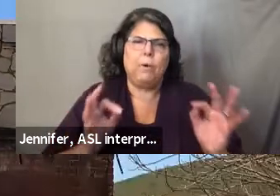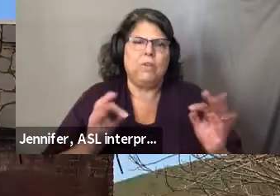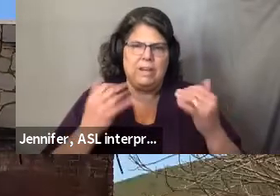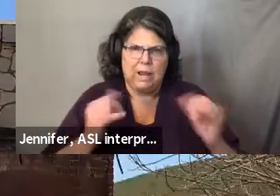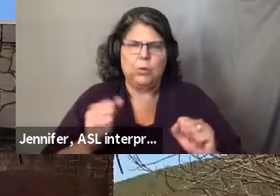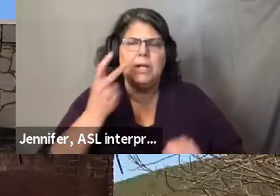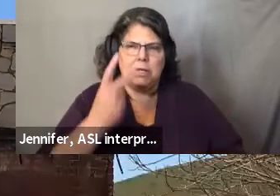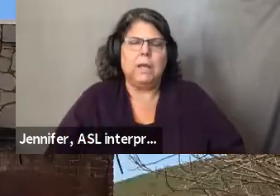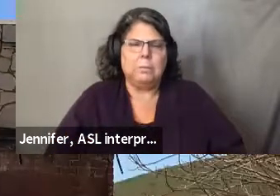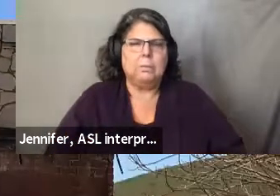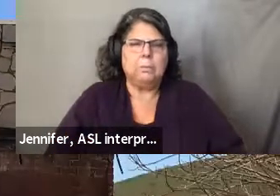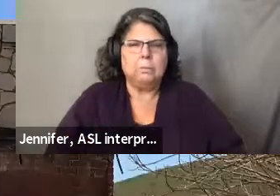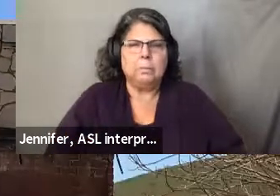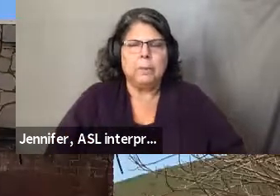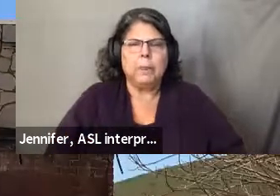up.